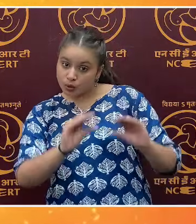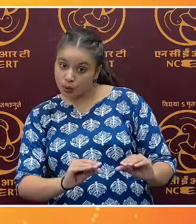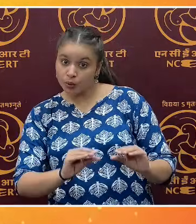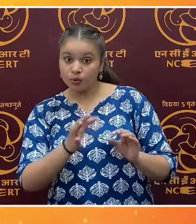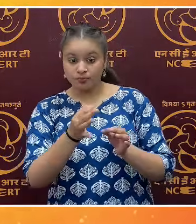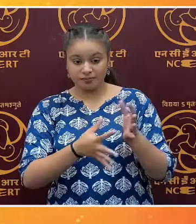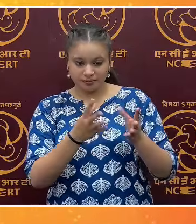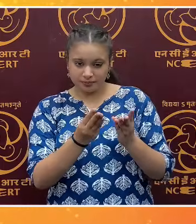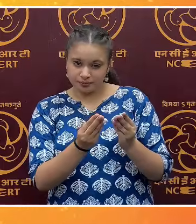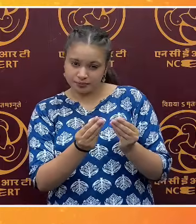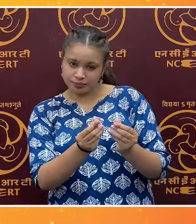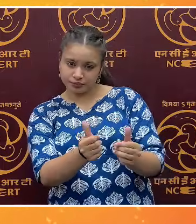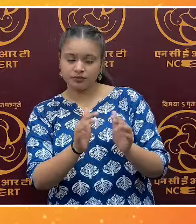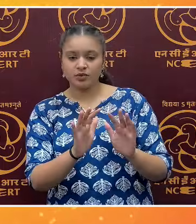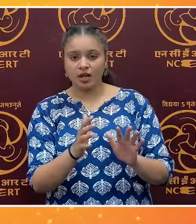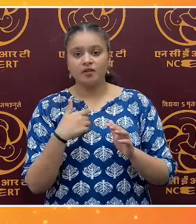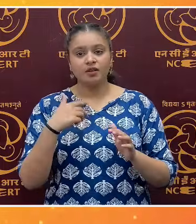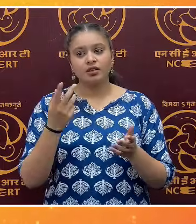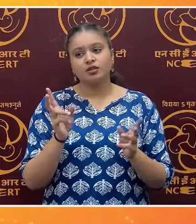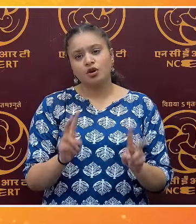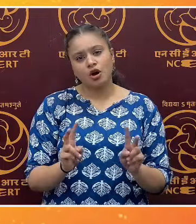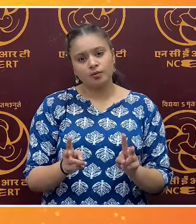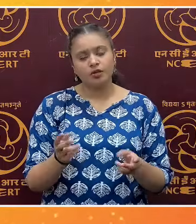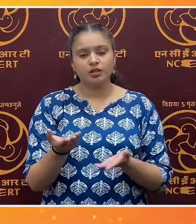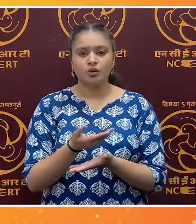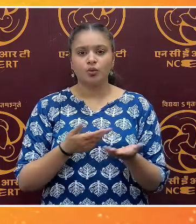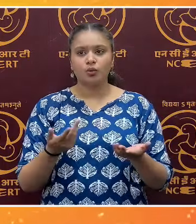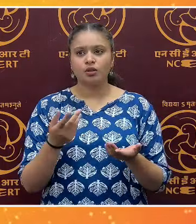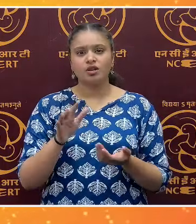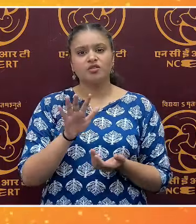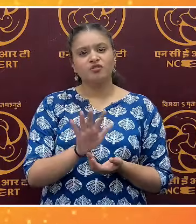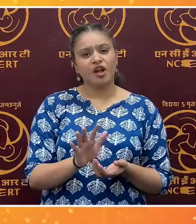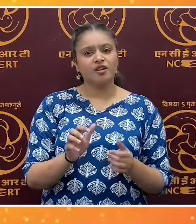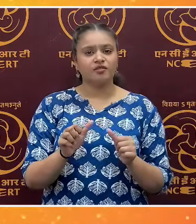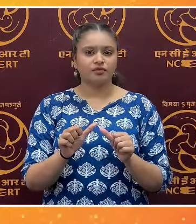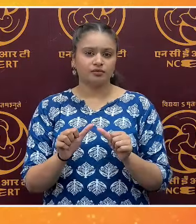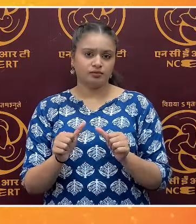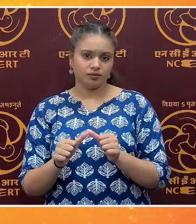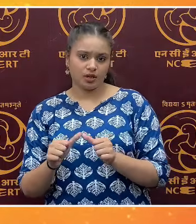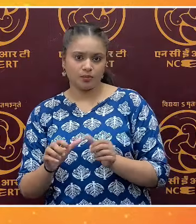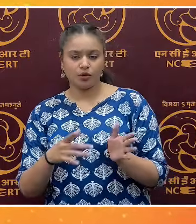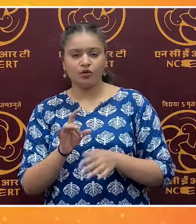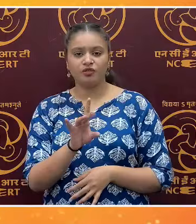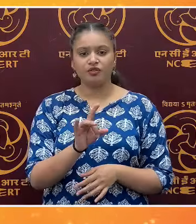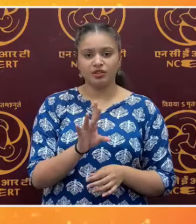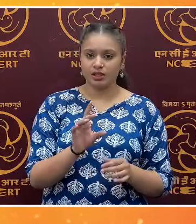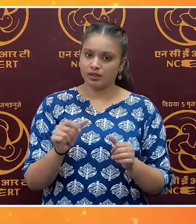point. Normally we require 5 ampere of current and 15 ampere of